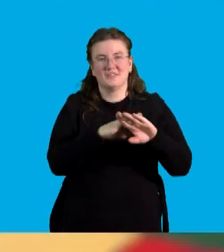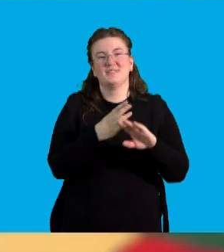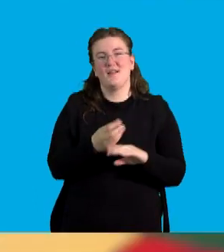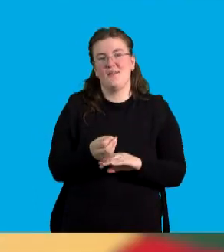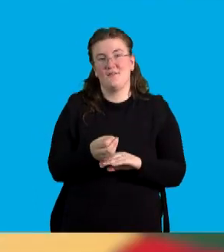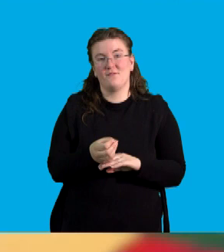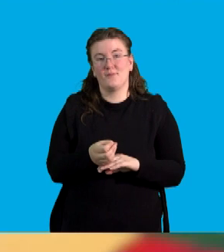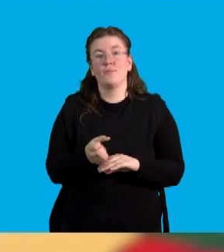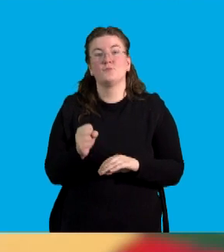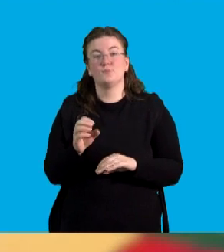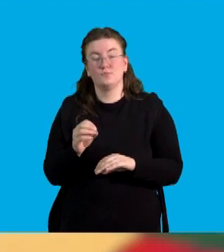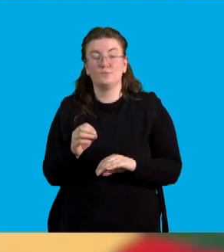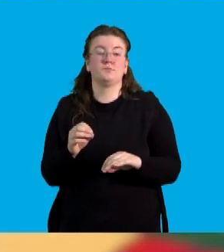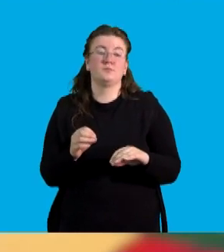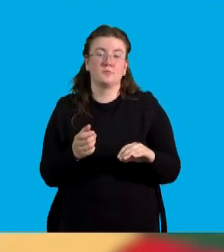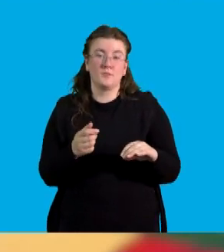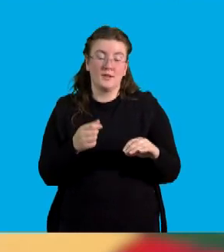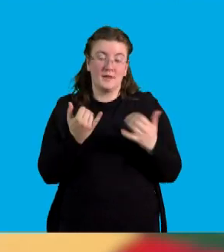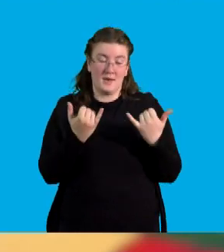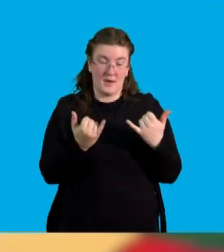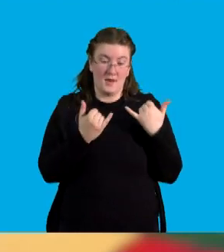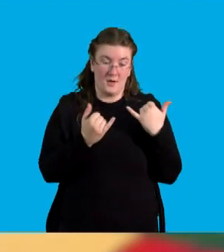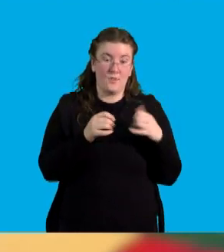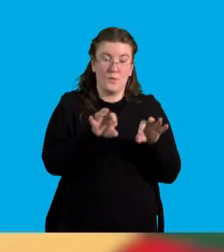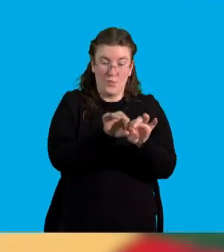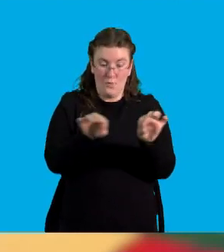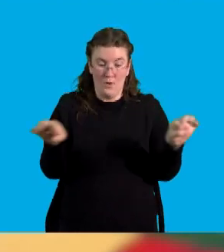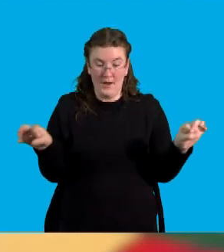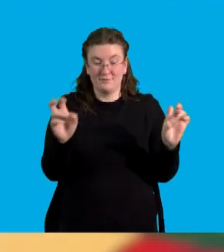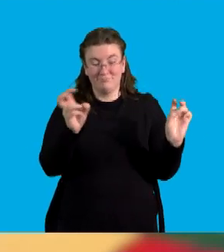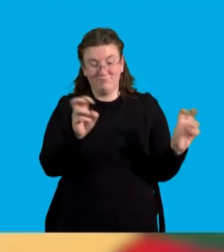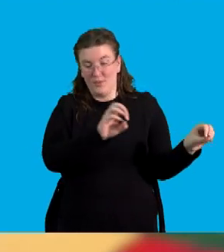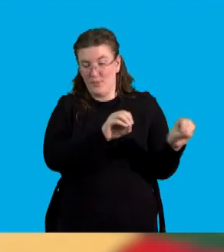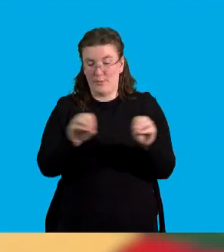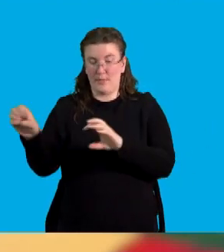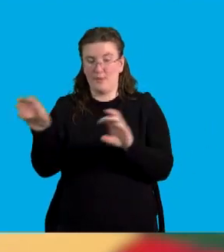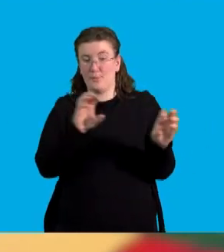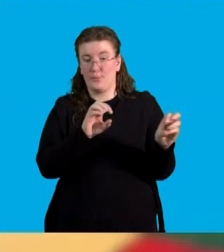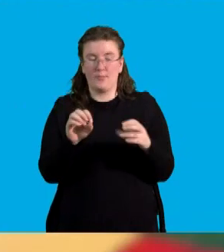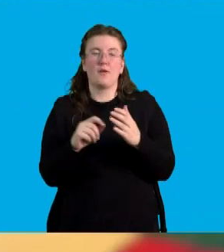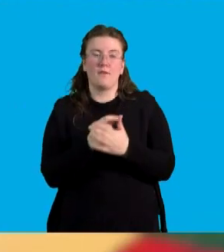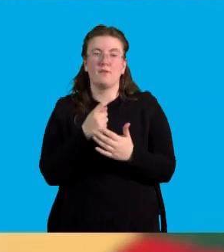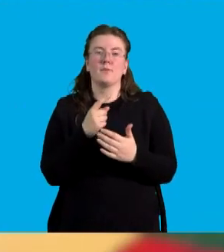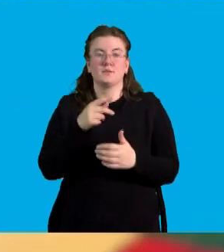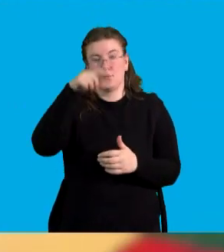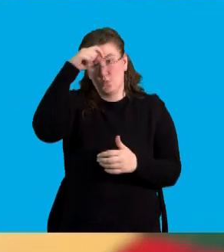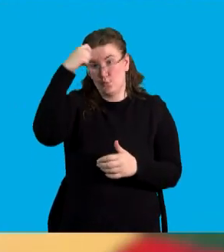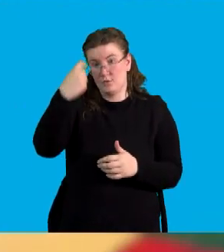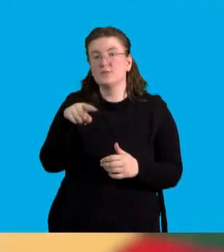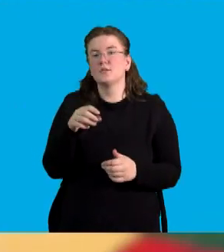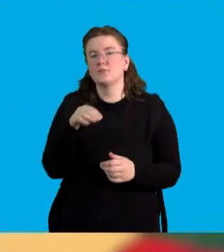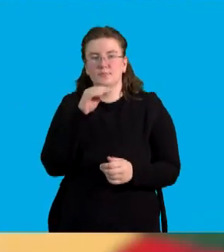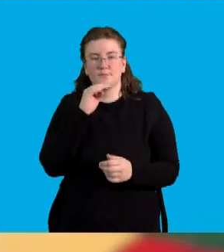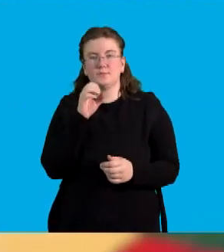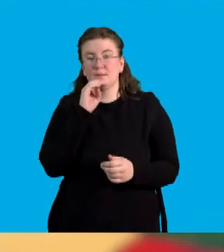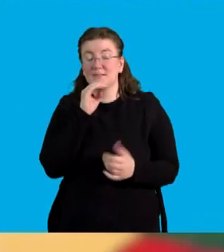and the current flow, then heat is going to be generated. And generating heat in those wires means that we are losing the energy